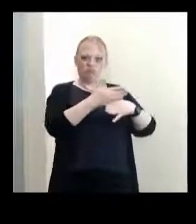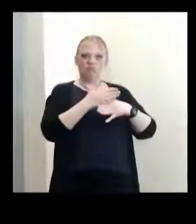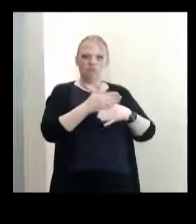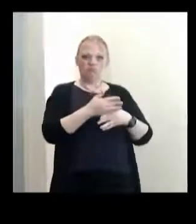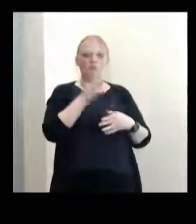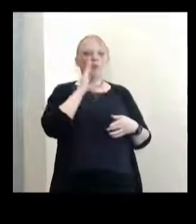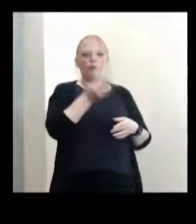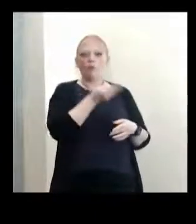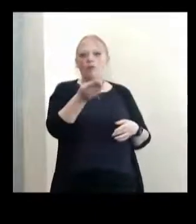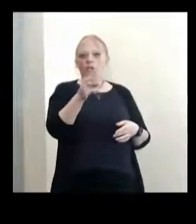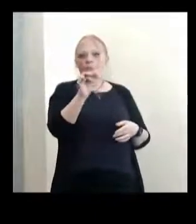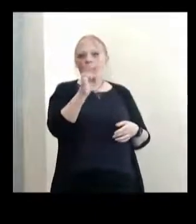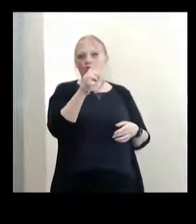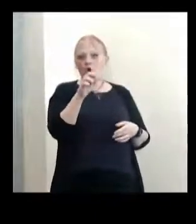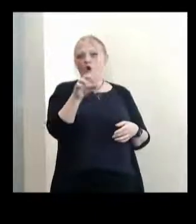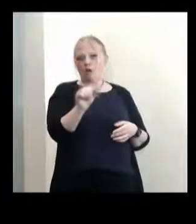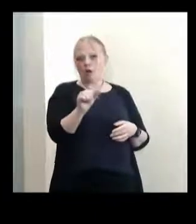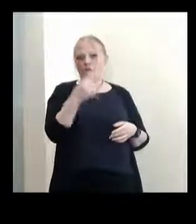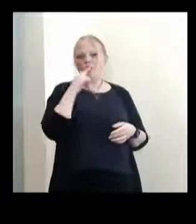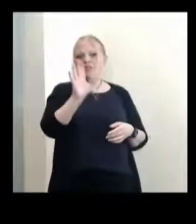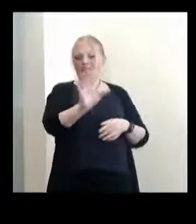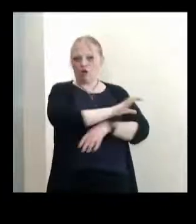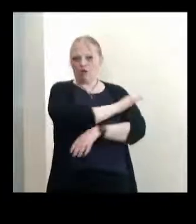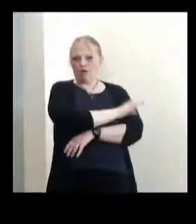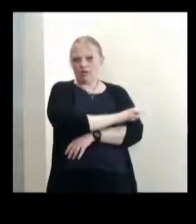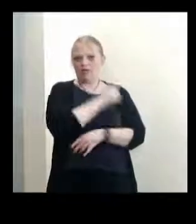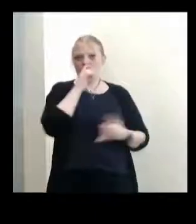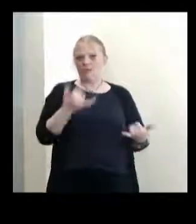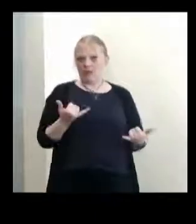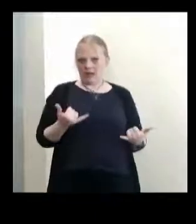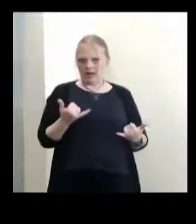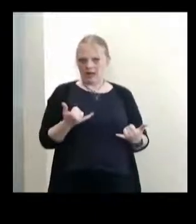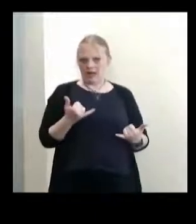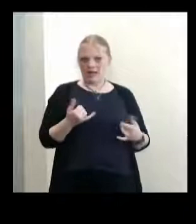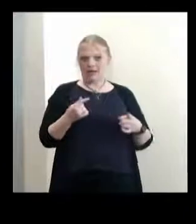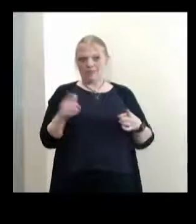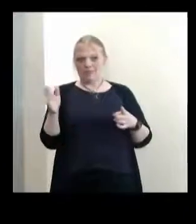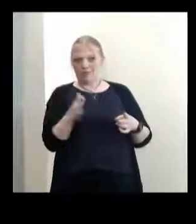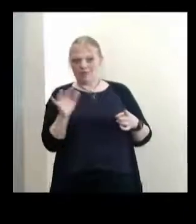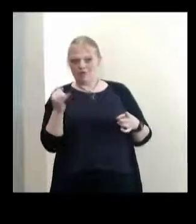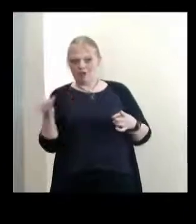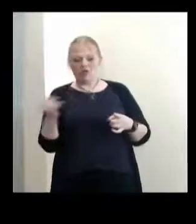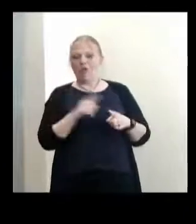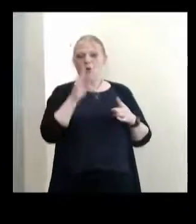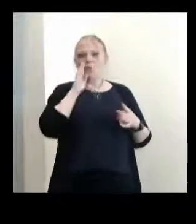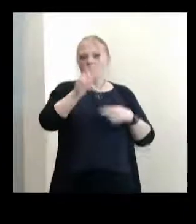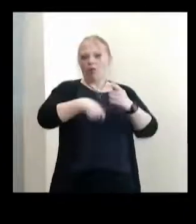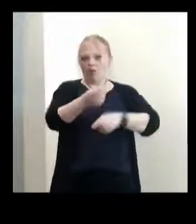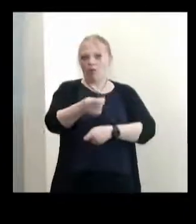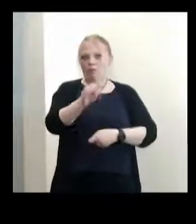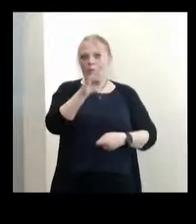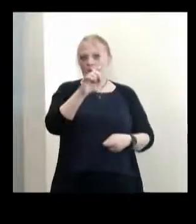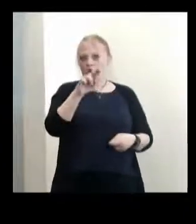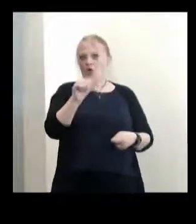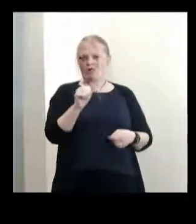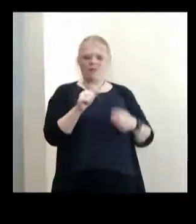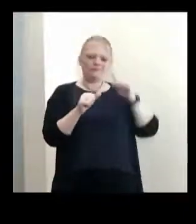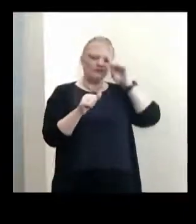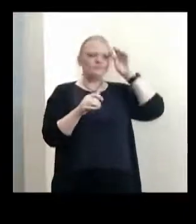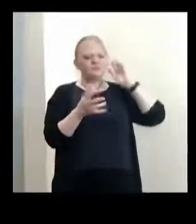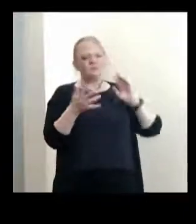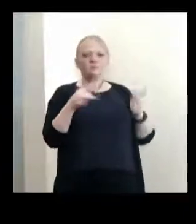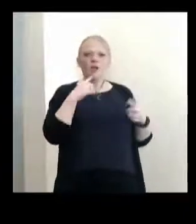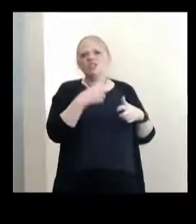Moderna doses to them for a clinic that they had scheduled today that was going to use J&J. It is a problem. If it